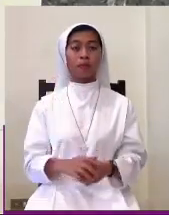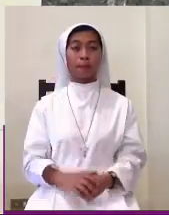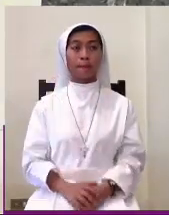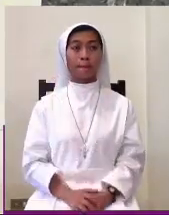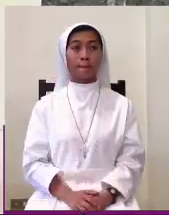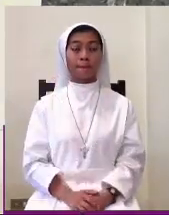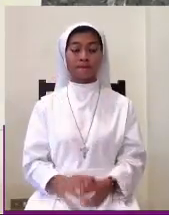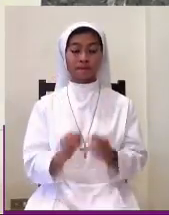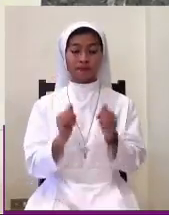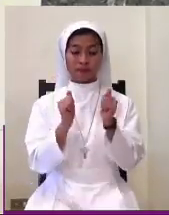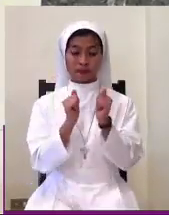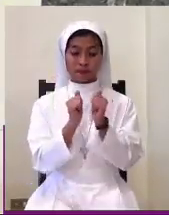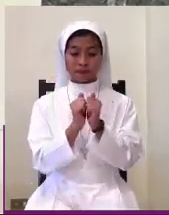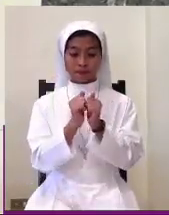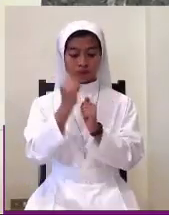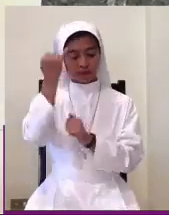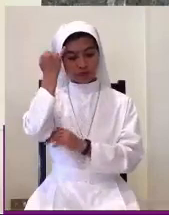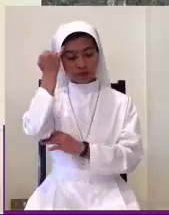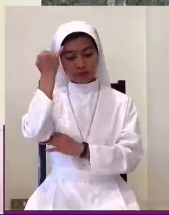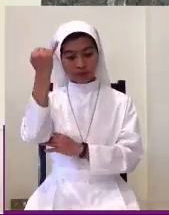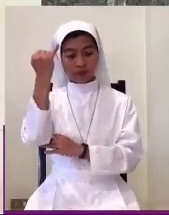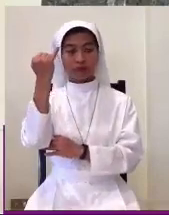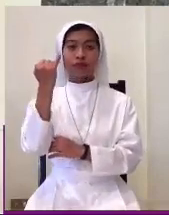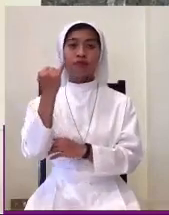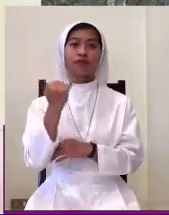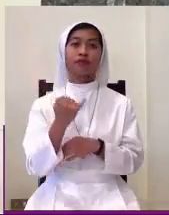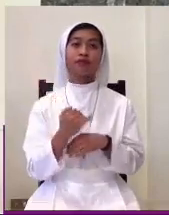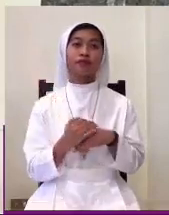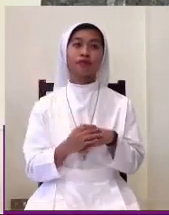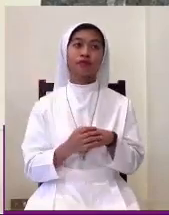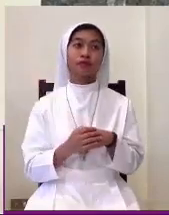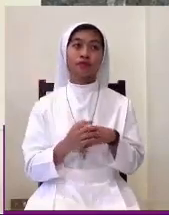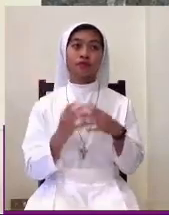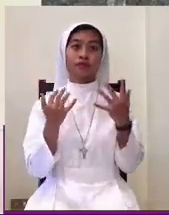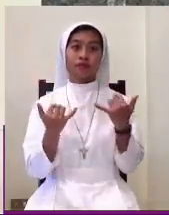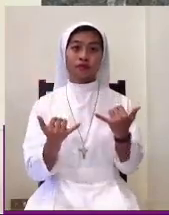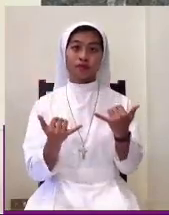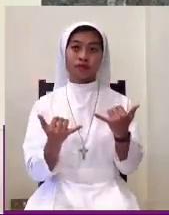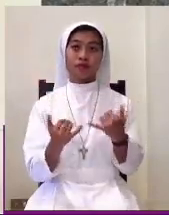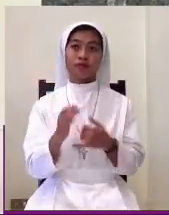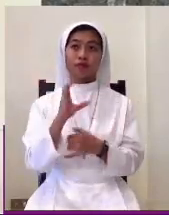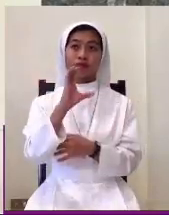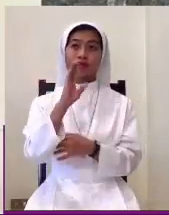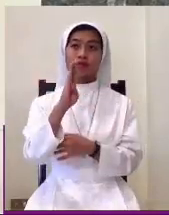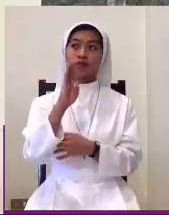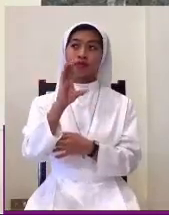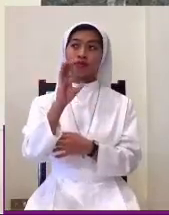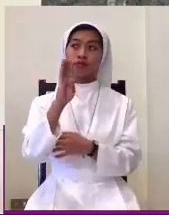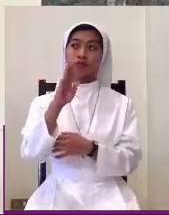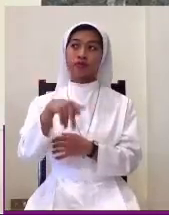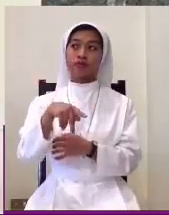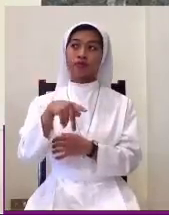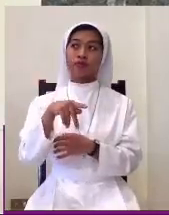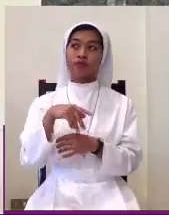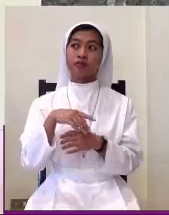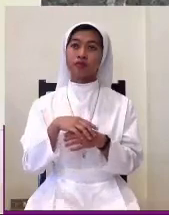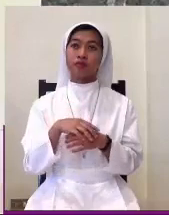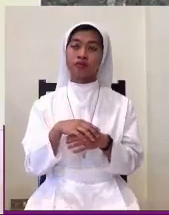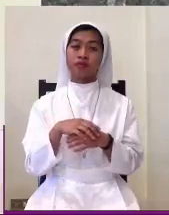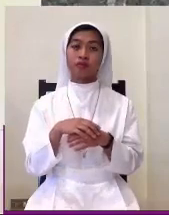Together with the intentions mentioned, today the CBCP declares a national day of